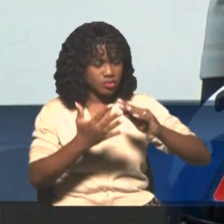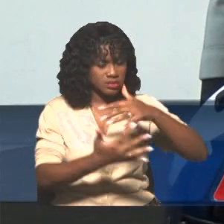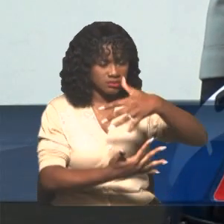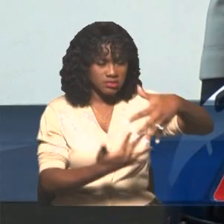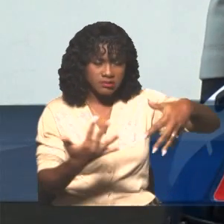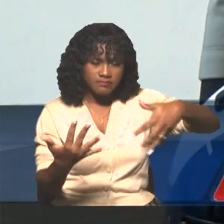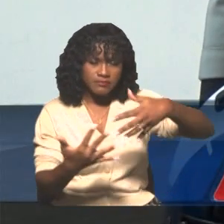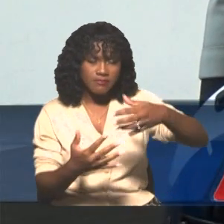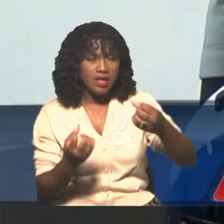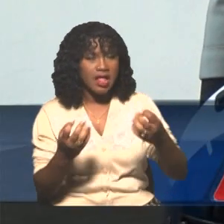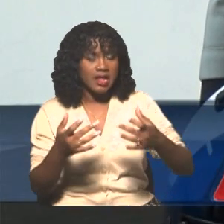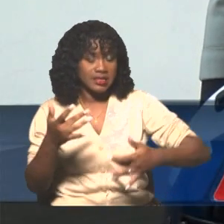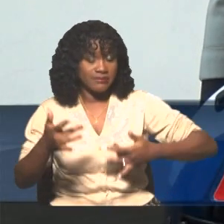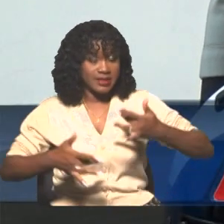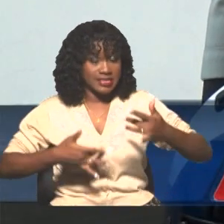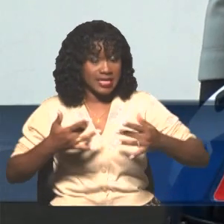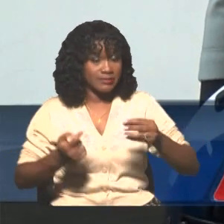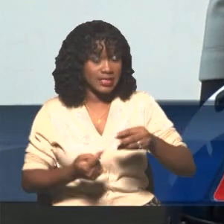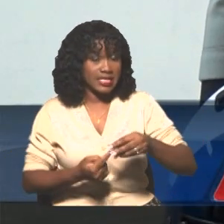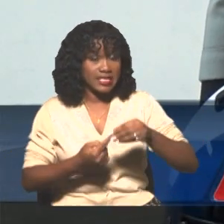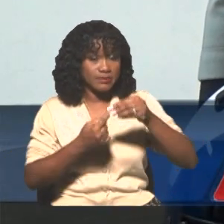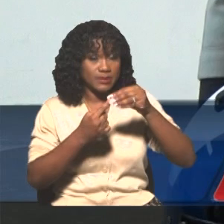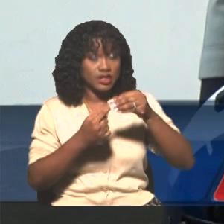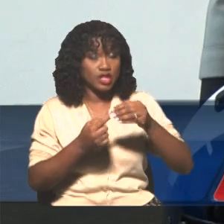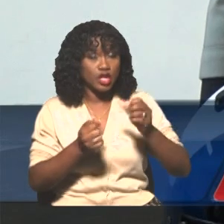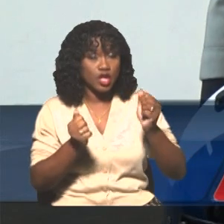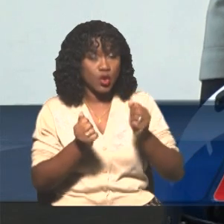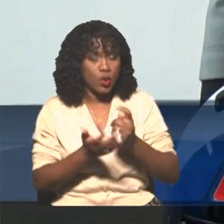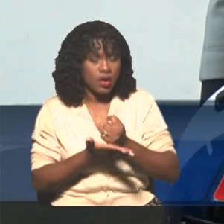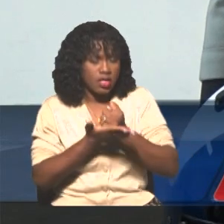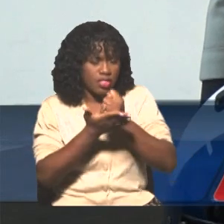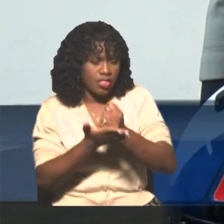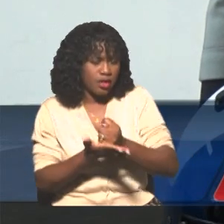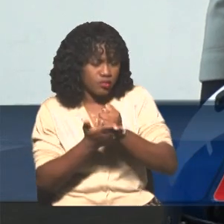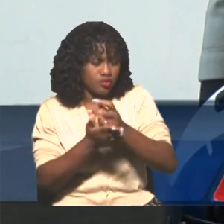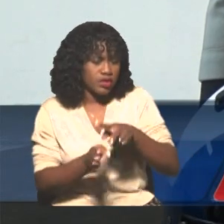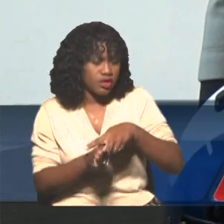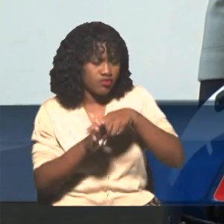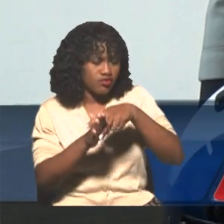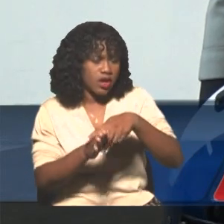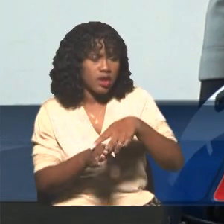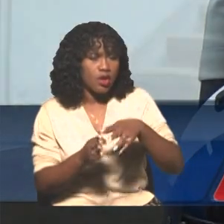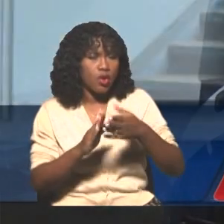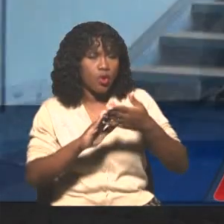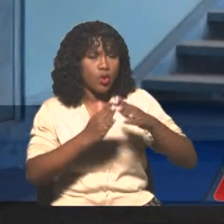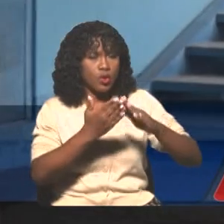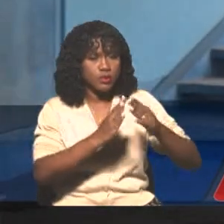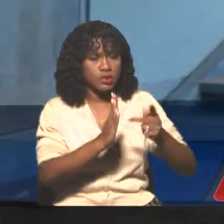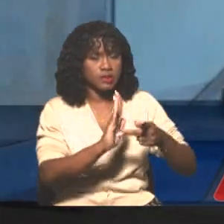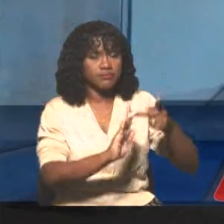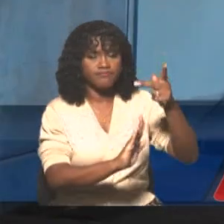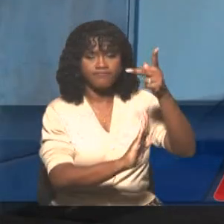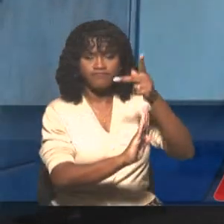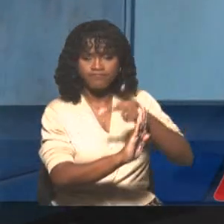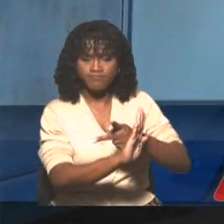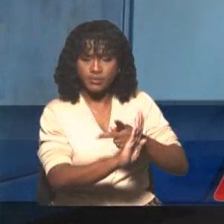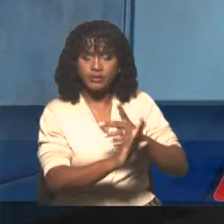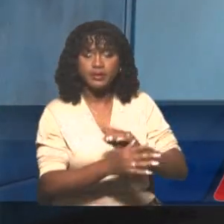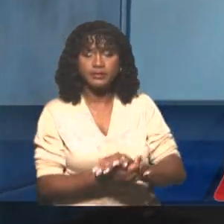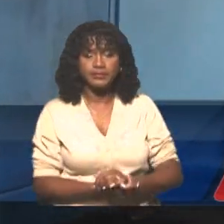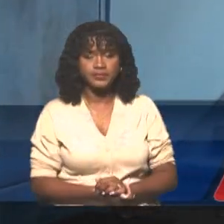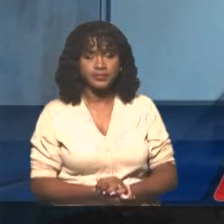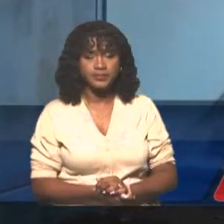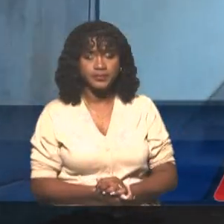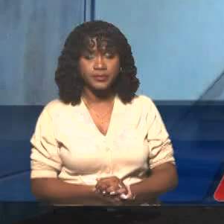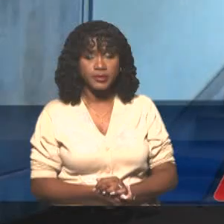and a lot of excitement, especially when we do our therapeutic riding or especially when we do our community outreach programs. The Mounted and Canine